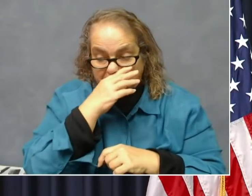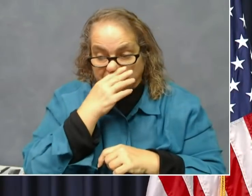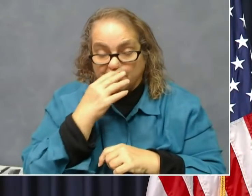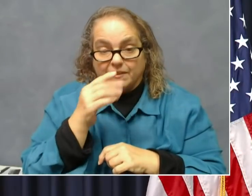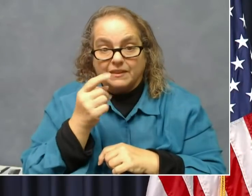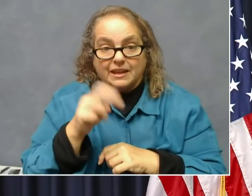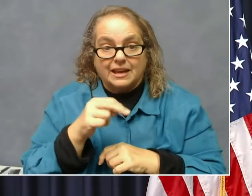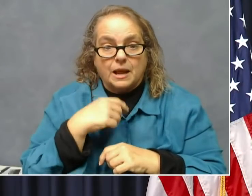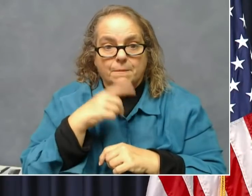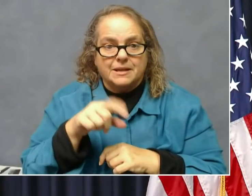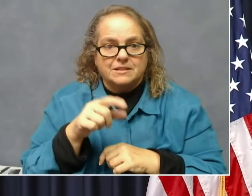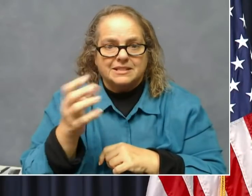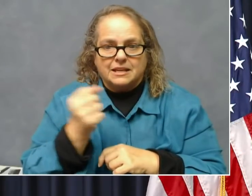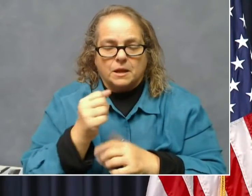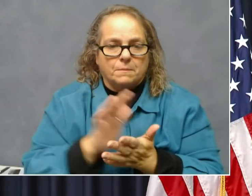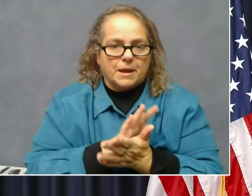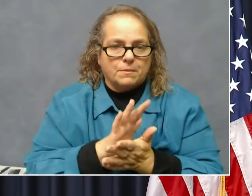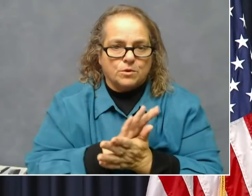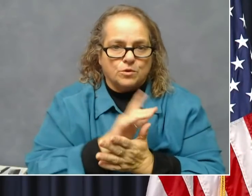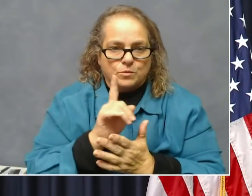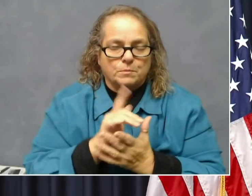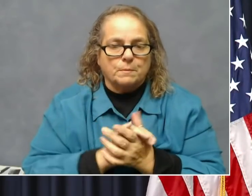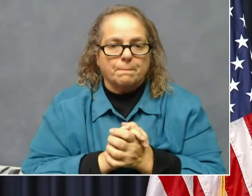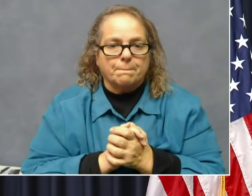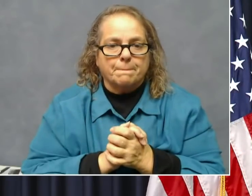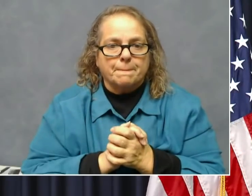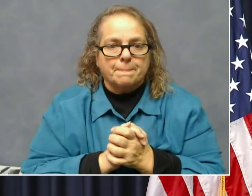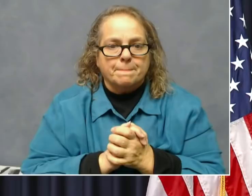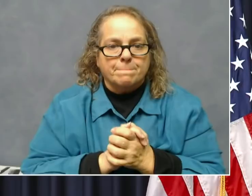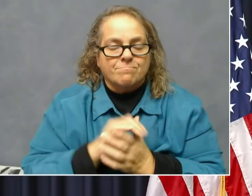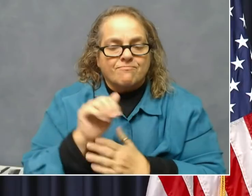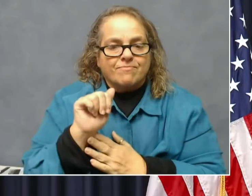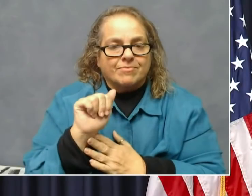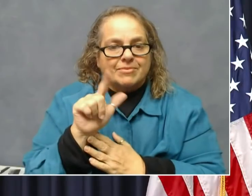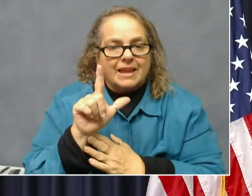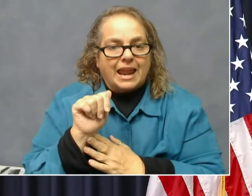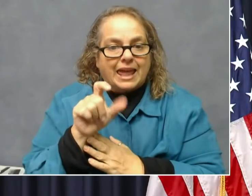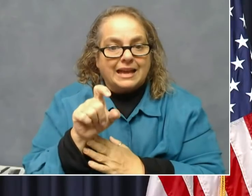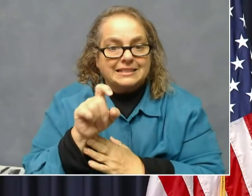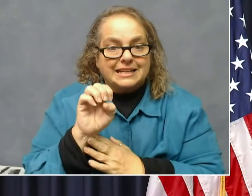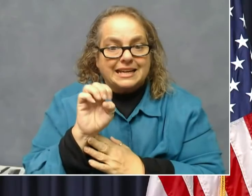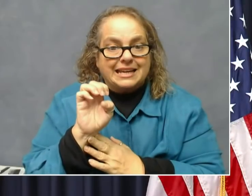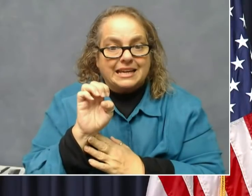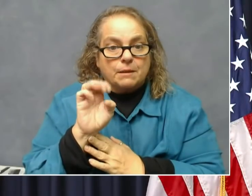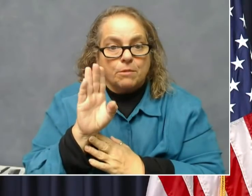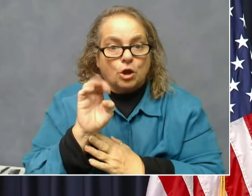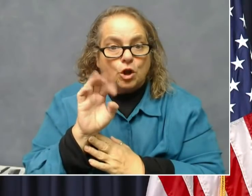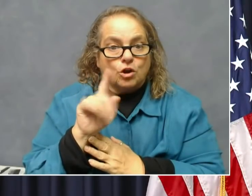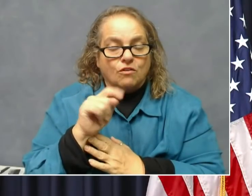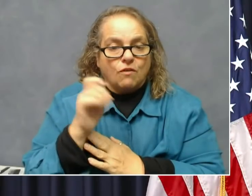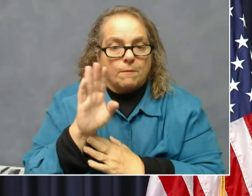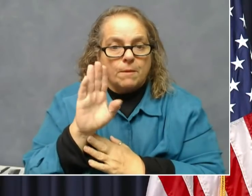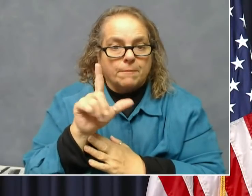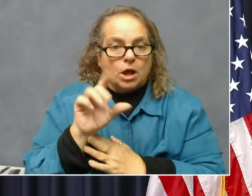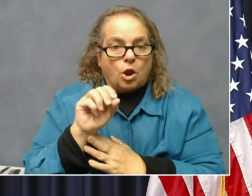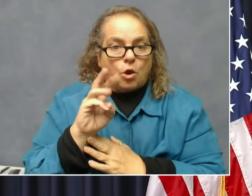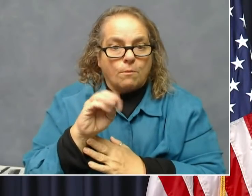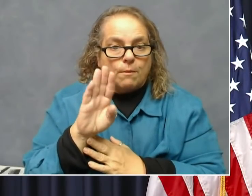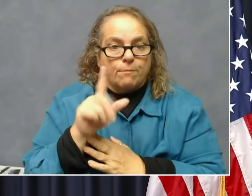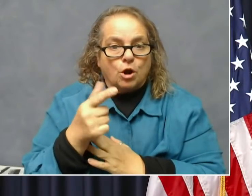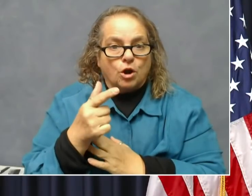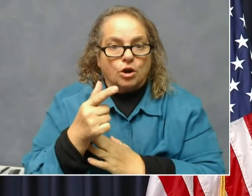sheet of paper here as we're doing it. First is Alex Ebert from Bloomberg. Could you please share Kentucky's most up-to-date